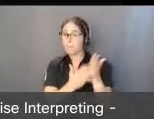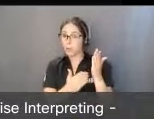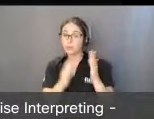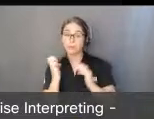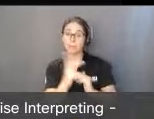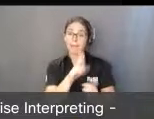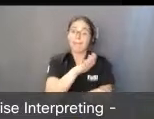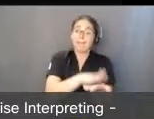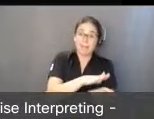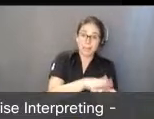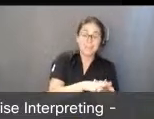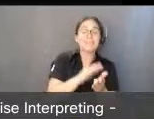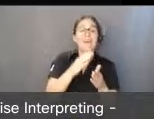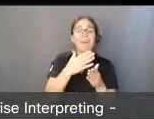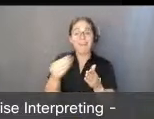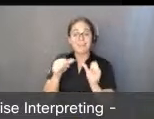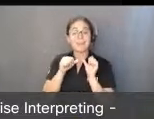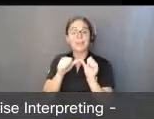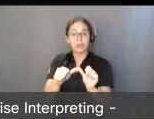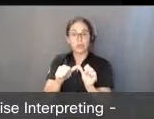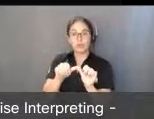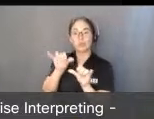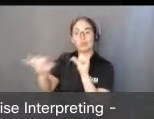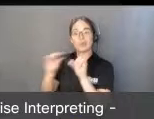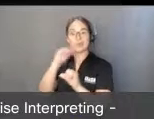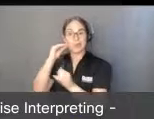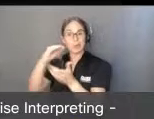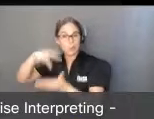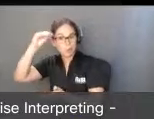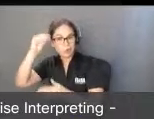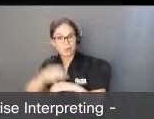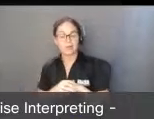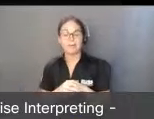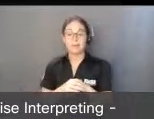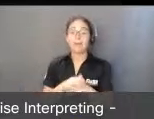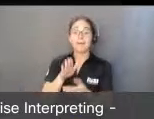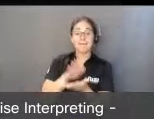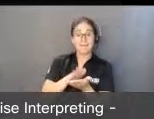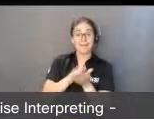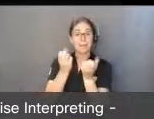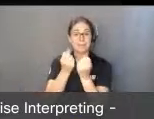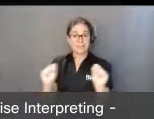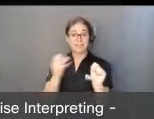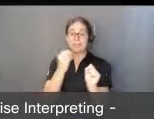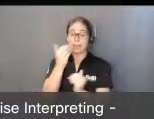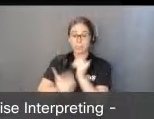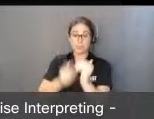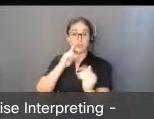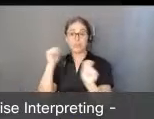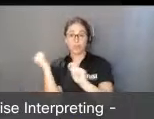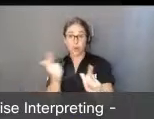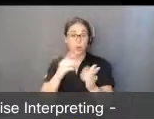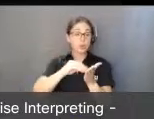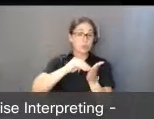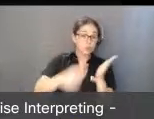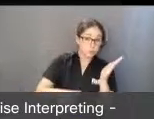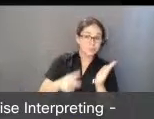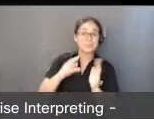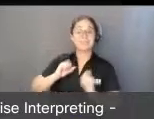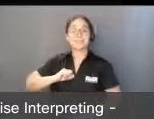and continue with distance learning. Improve attendance, on-campus safety and health procedures for all, students, staff, and